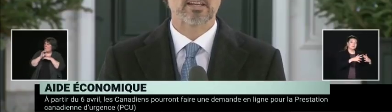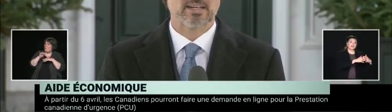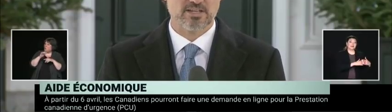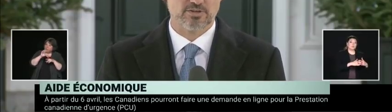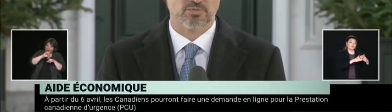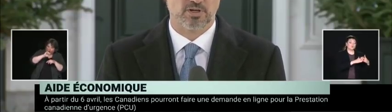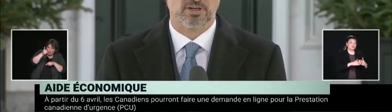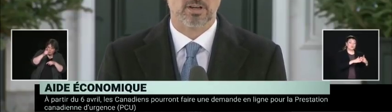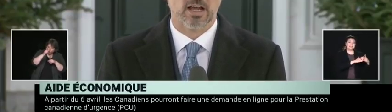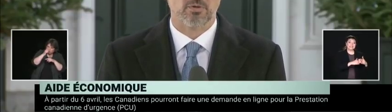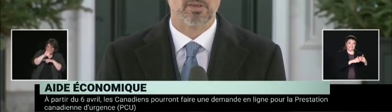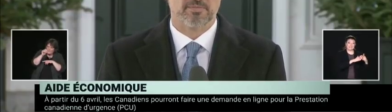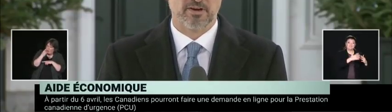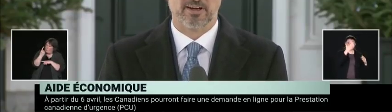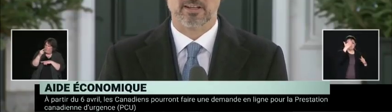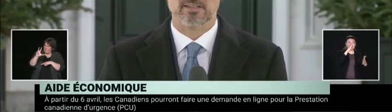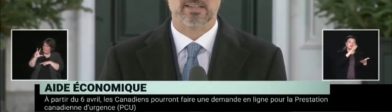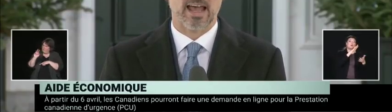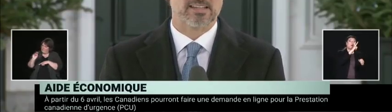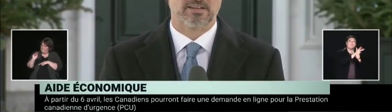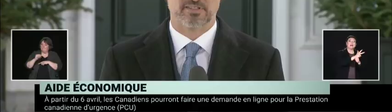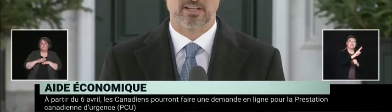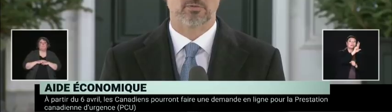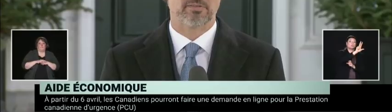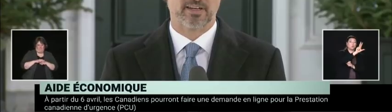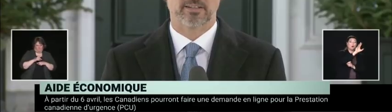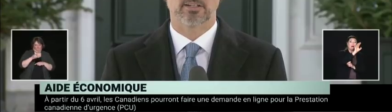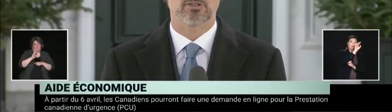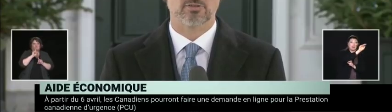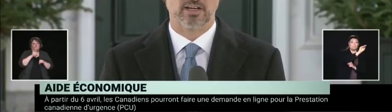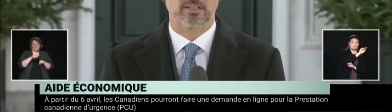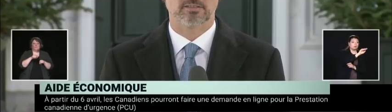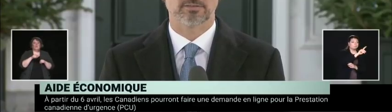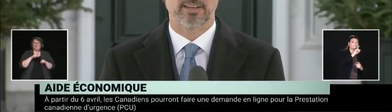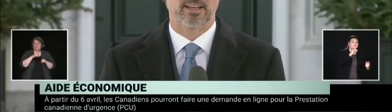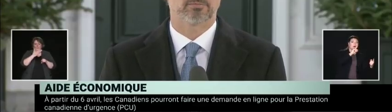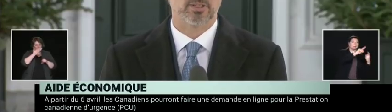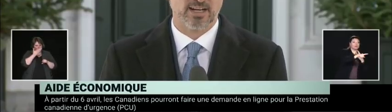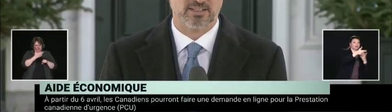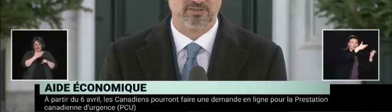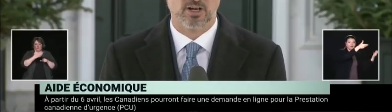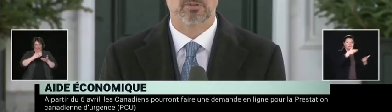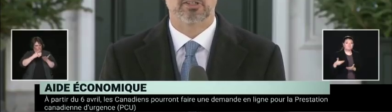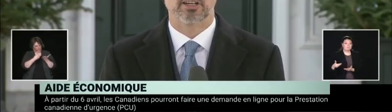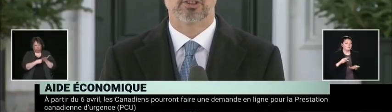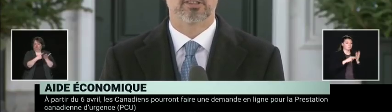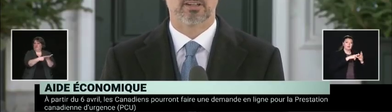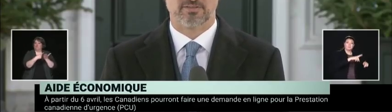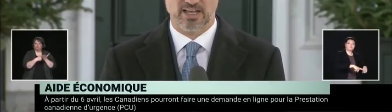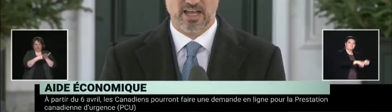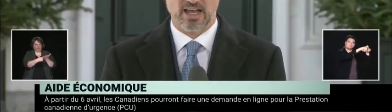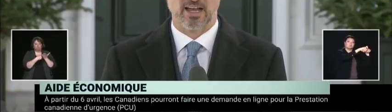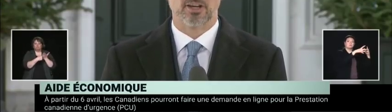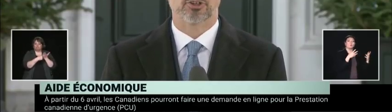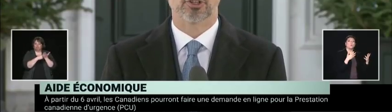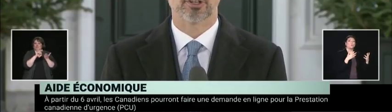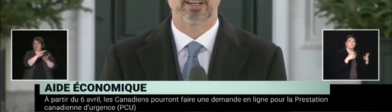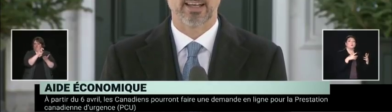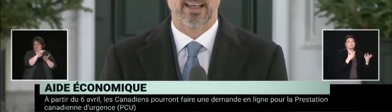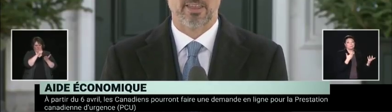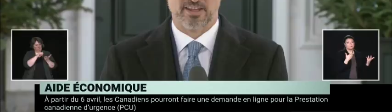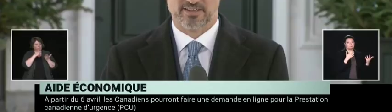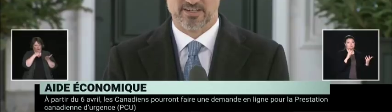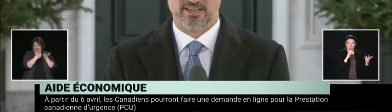We continue to work with Americans. As I've said, we've had constructive and productive conversations that have